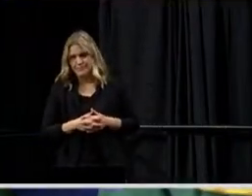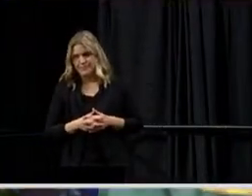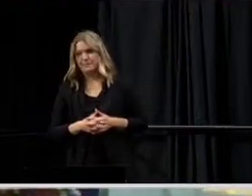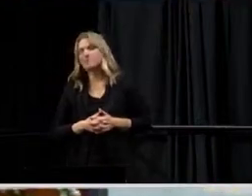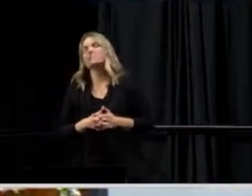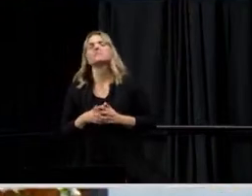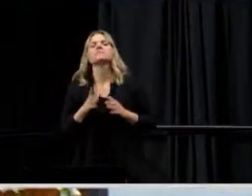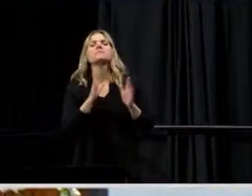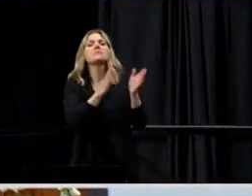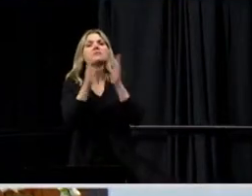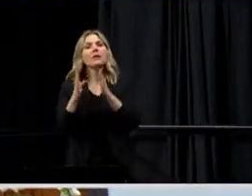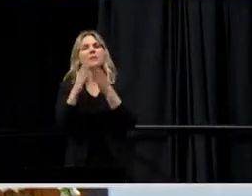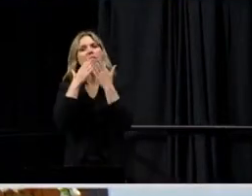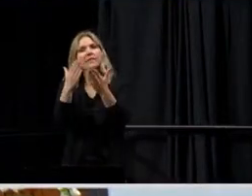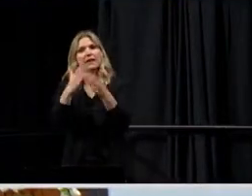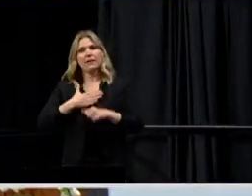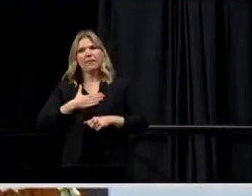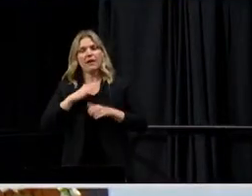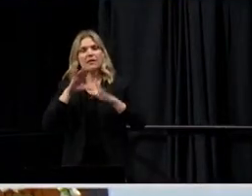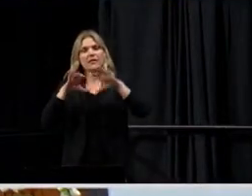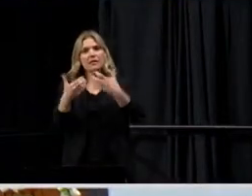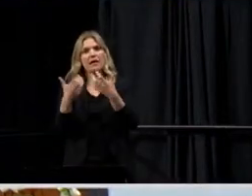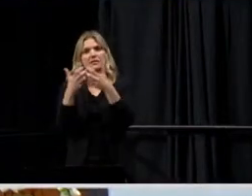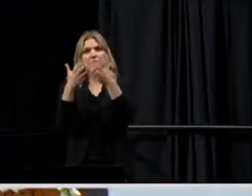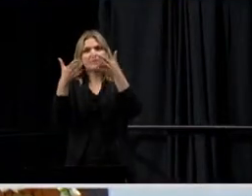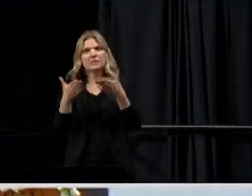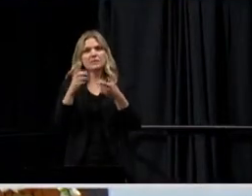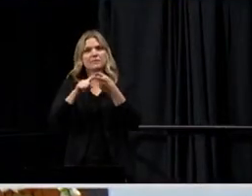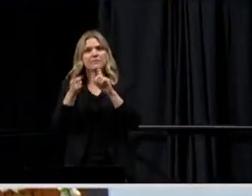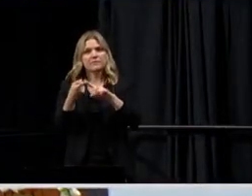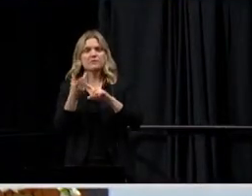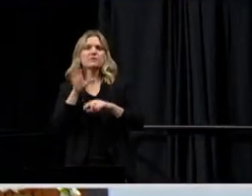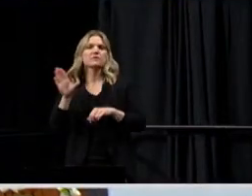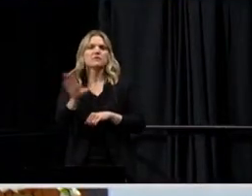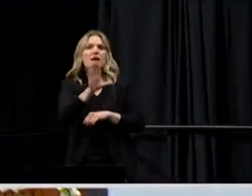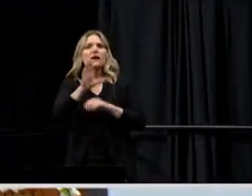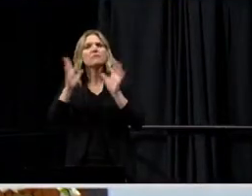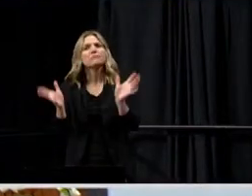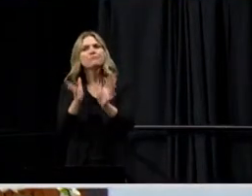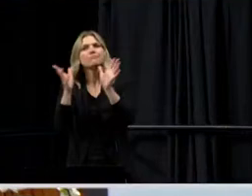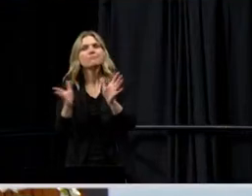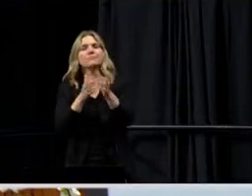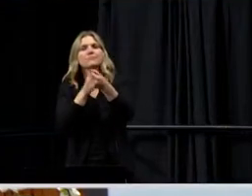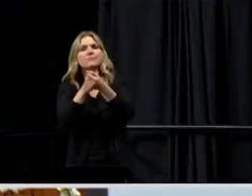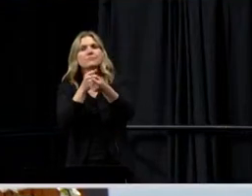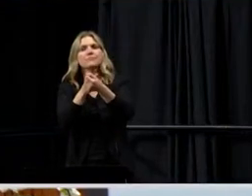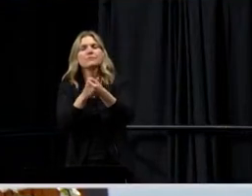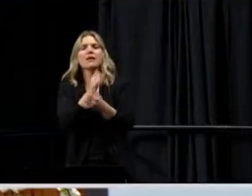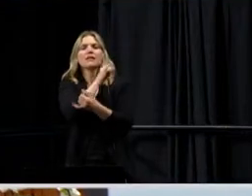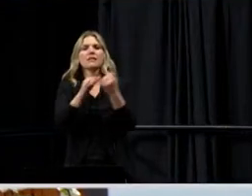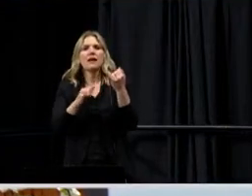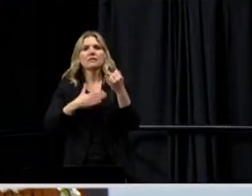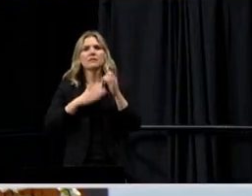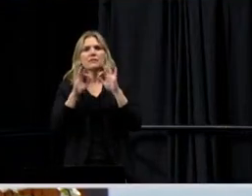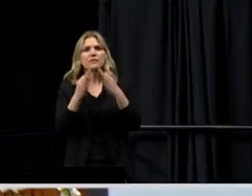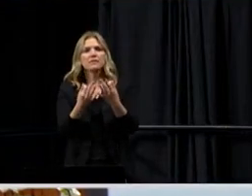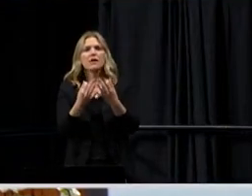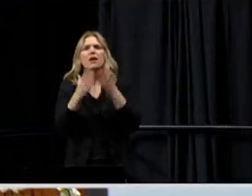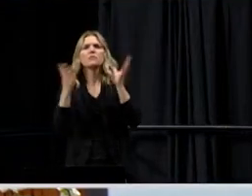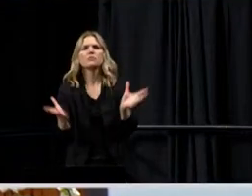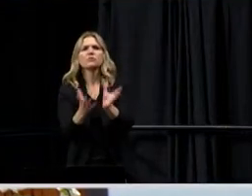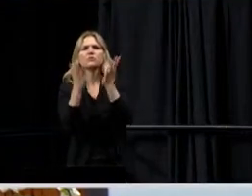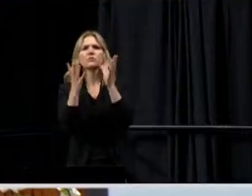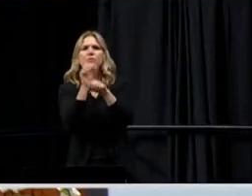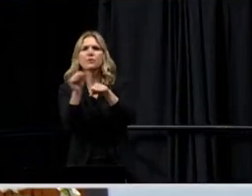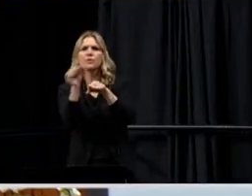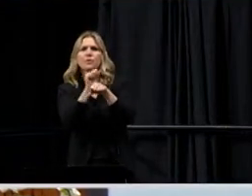I would also like to thank my classmates and friends for their continued support and encouragement. Lastly, I want to thank my family for always pushing me to work